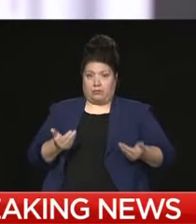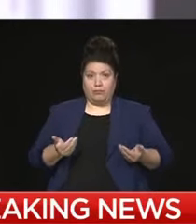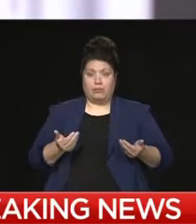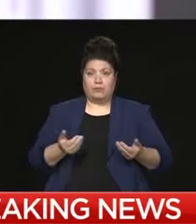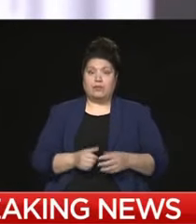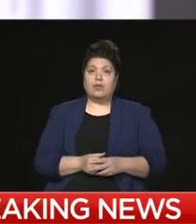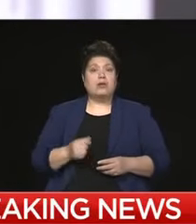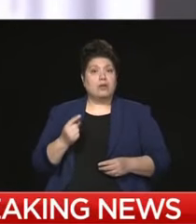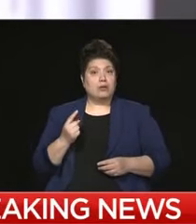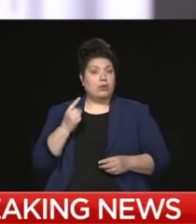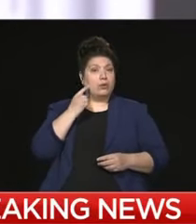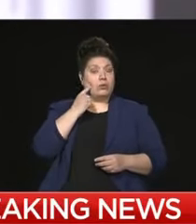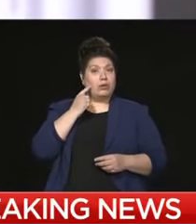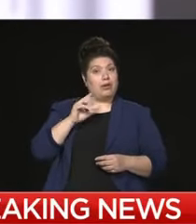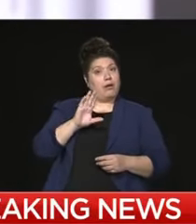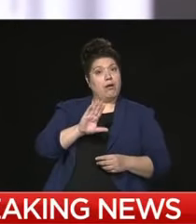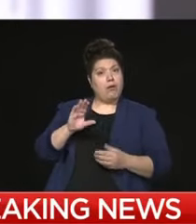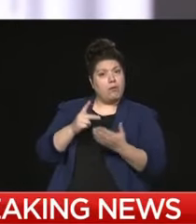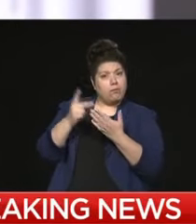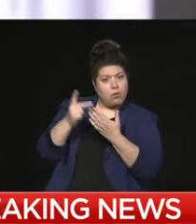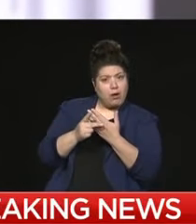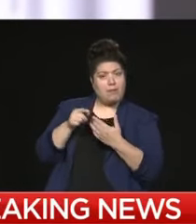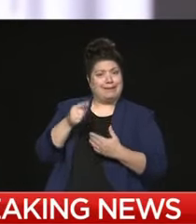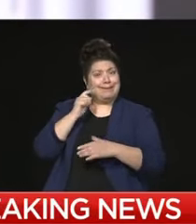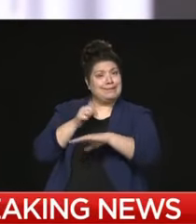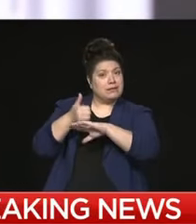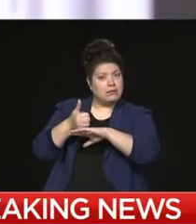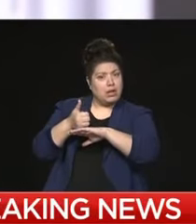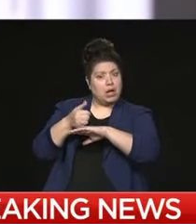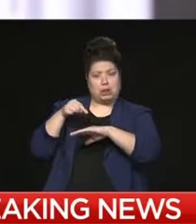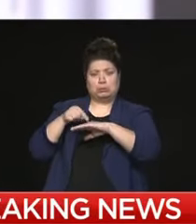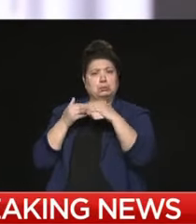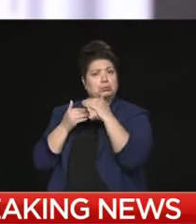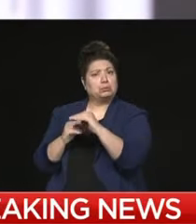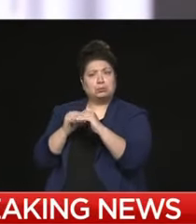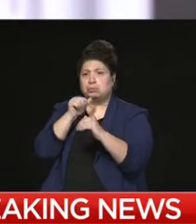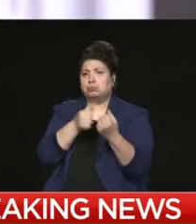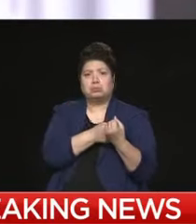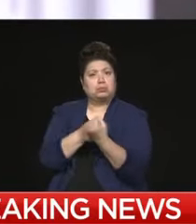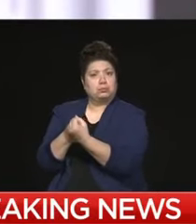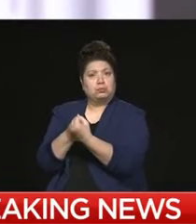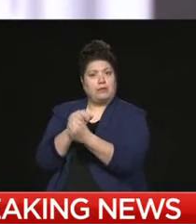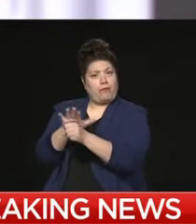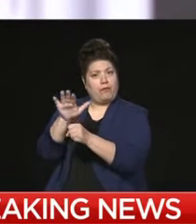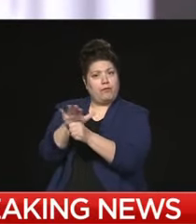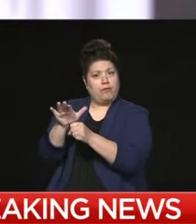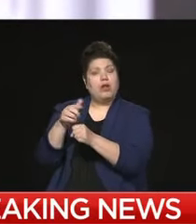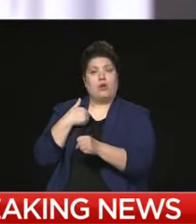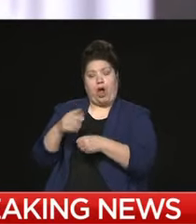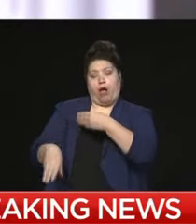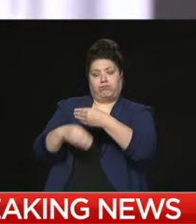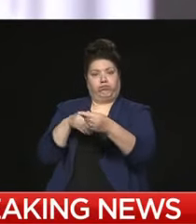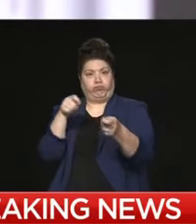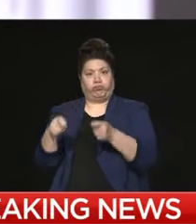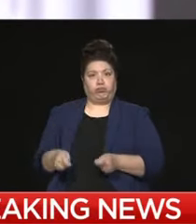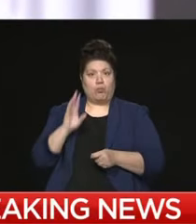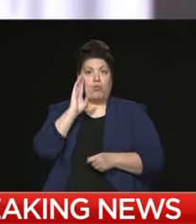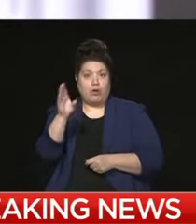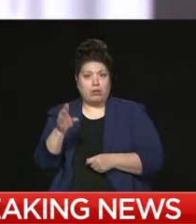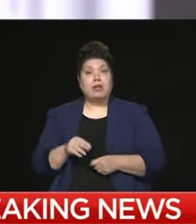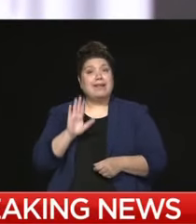So when we hear the program is not reaching as many people as it should, we make changes. A few weeks ago,